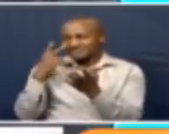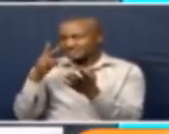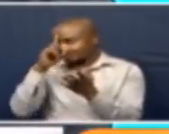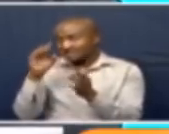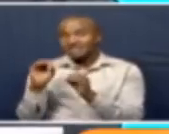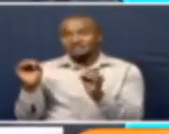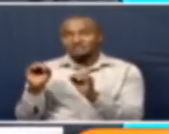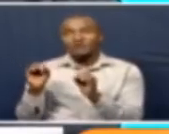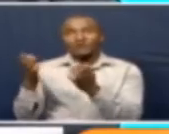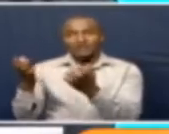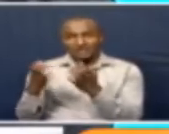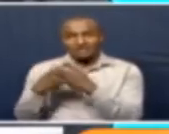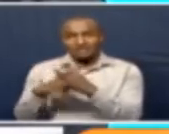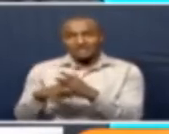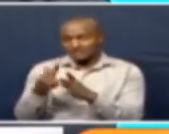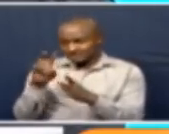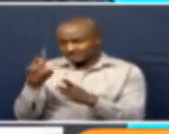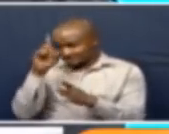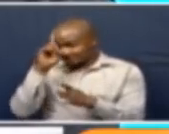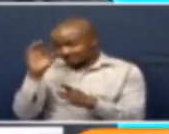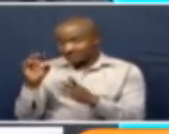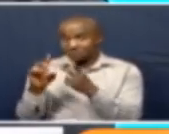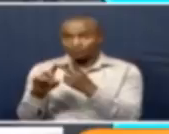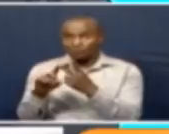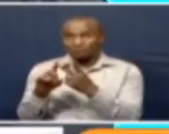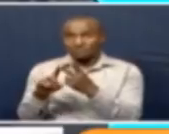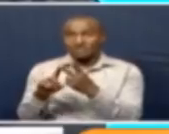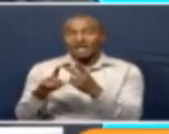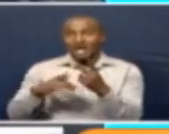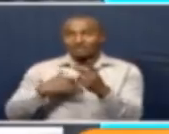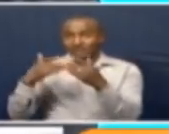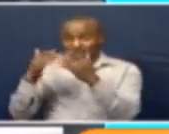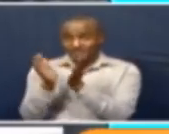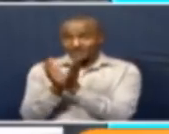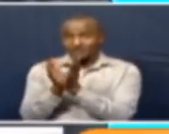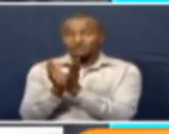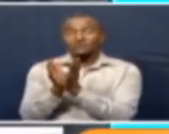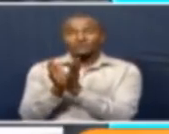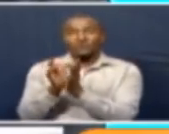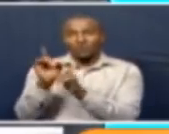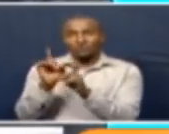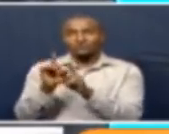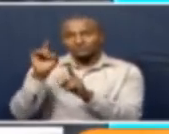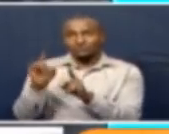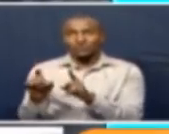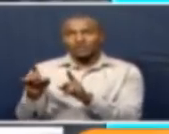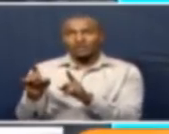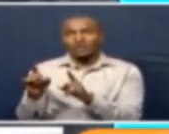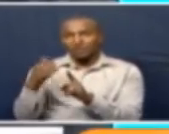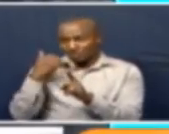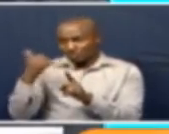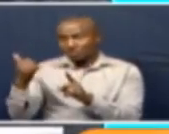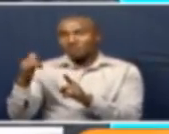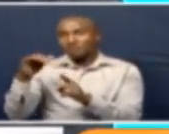people need to start taking modeling seriously. And number two, I feel like companies should be in contact with the